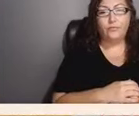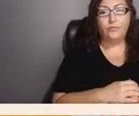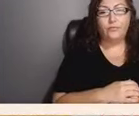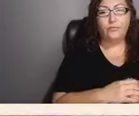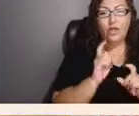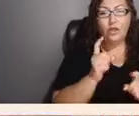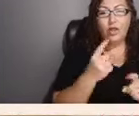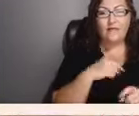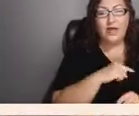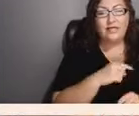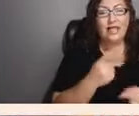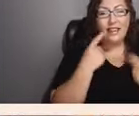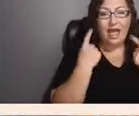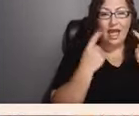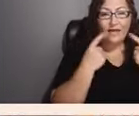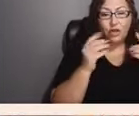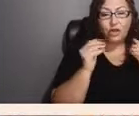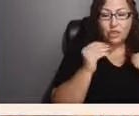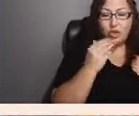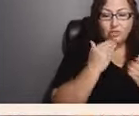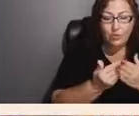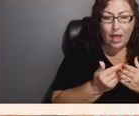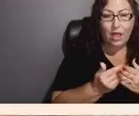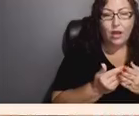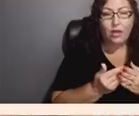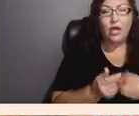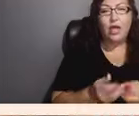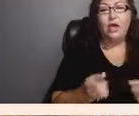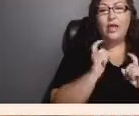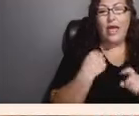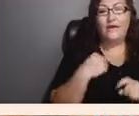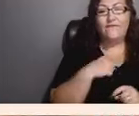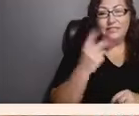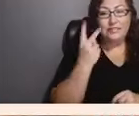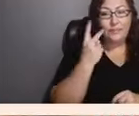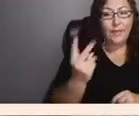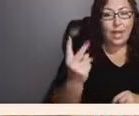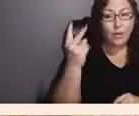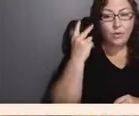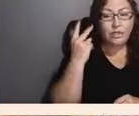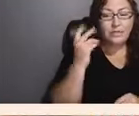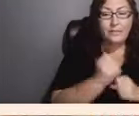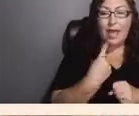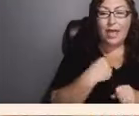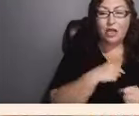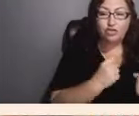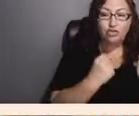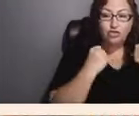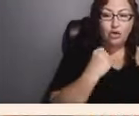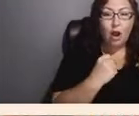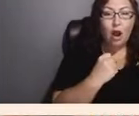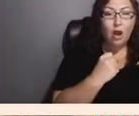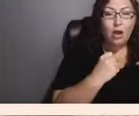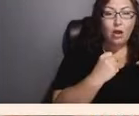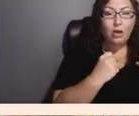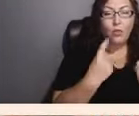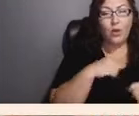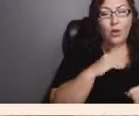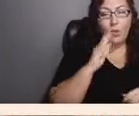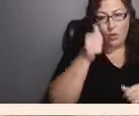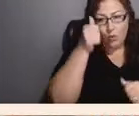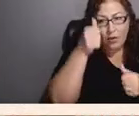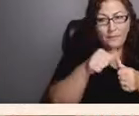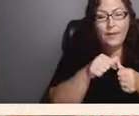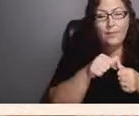laughter. You gave us memories, you made us strong. So we'll remember you